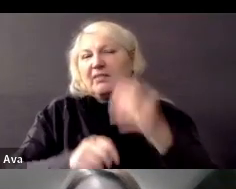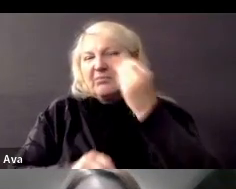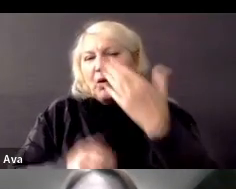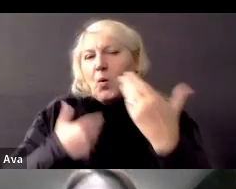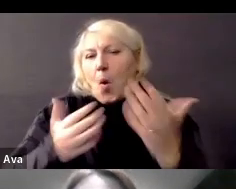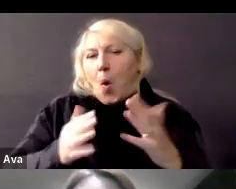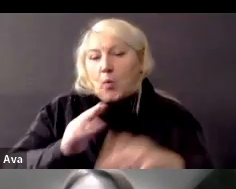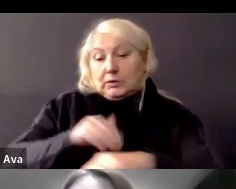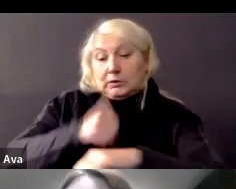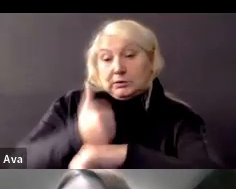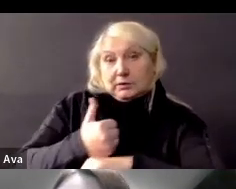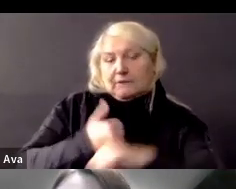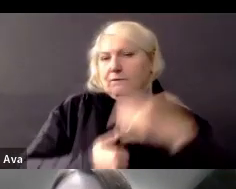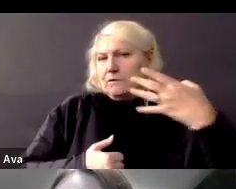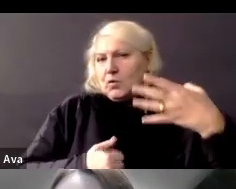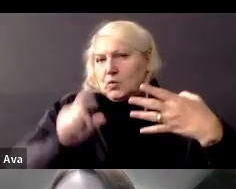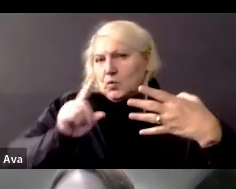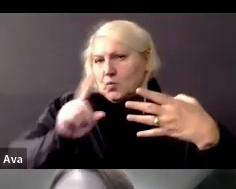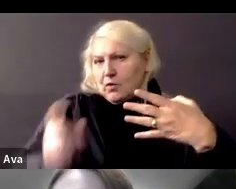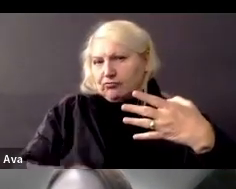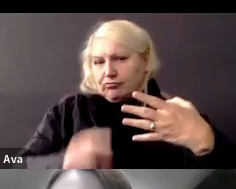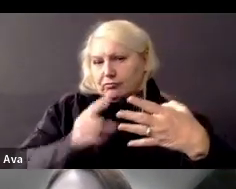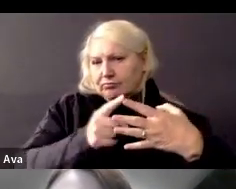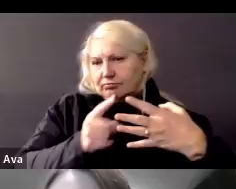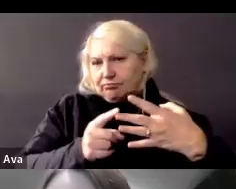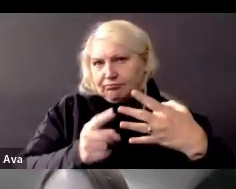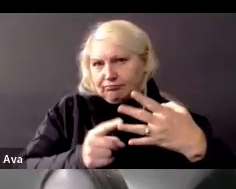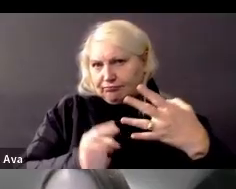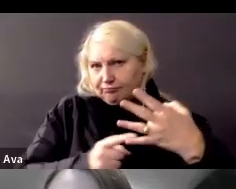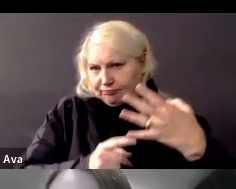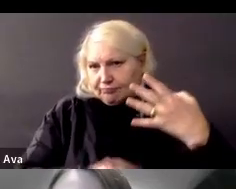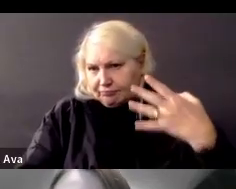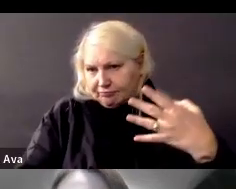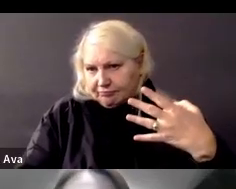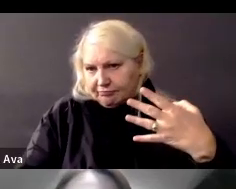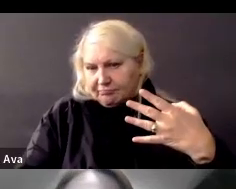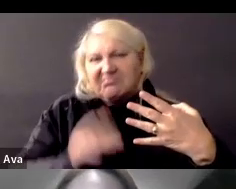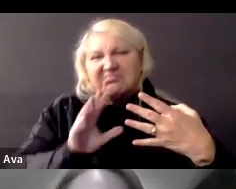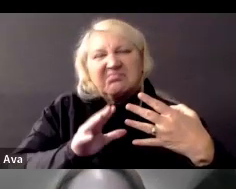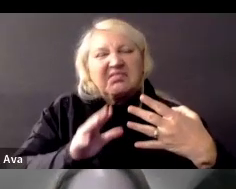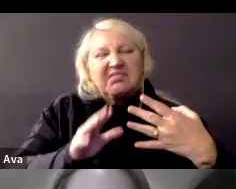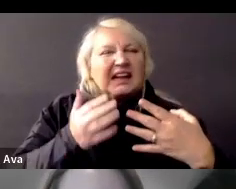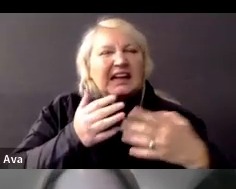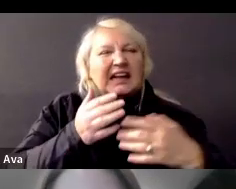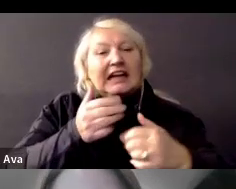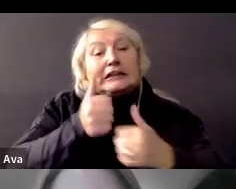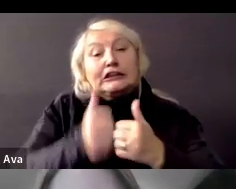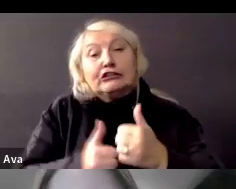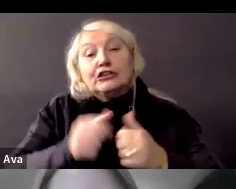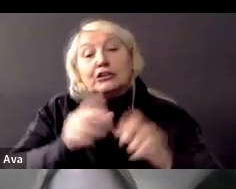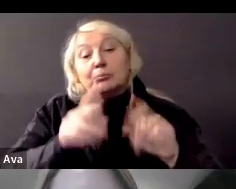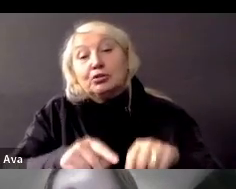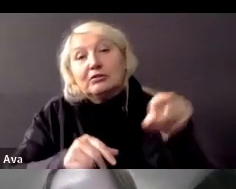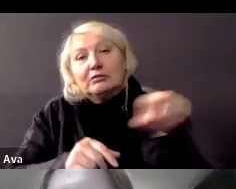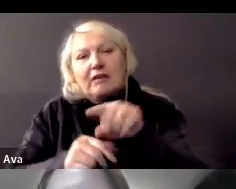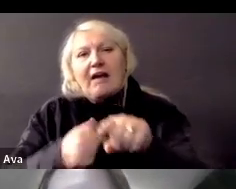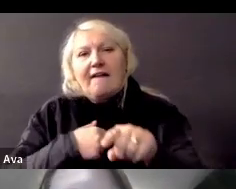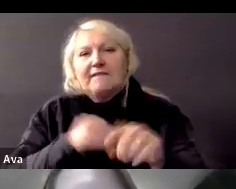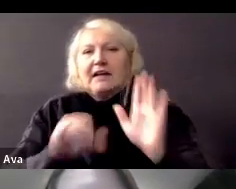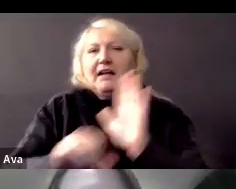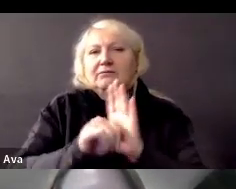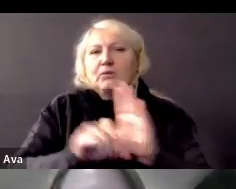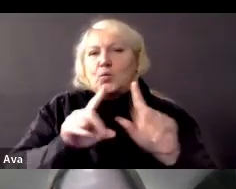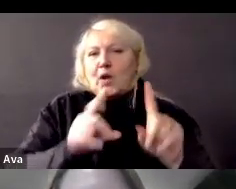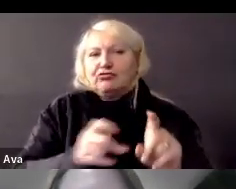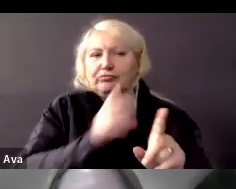4 questions. Each panelist has a unique question to them. So,